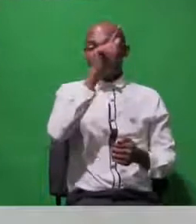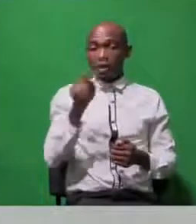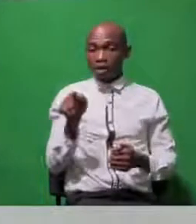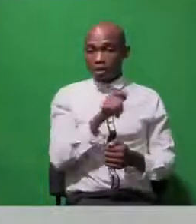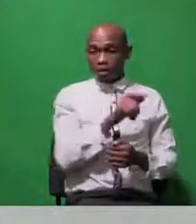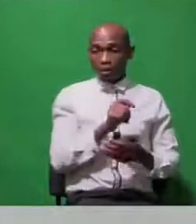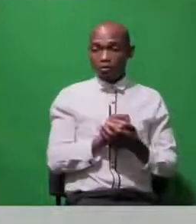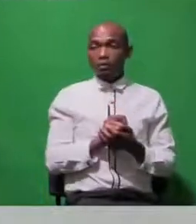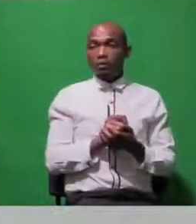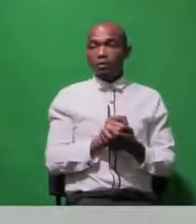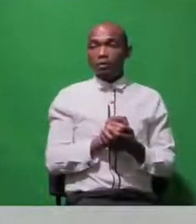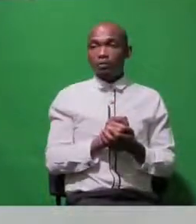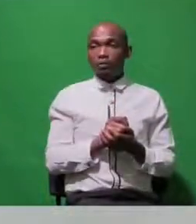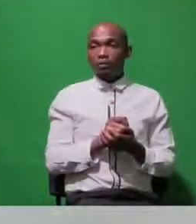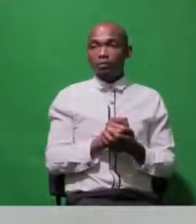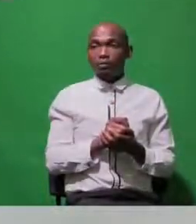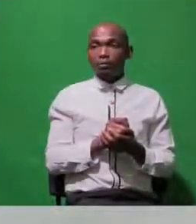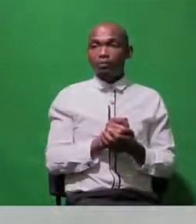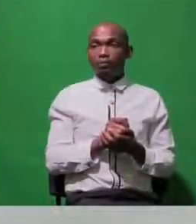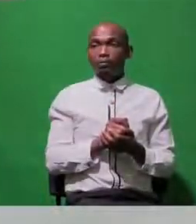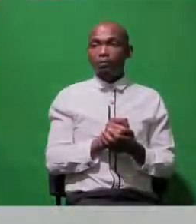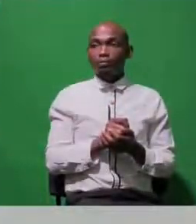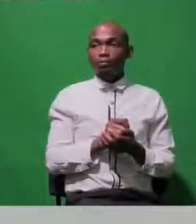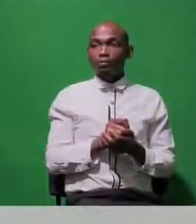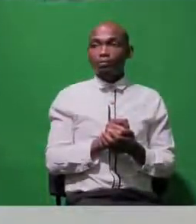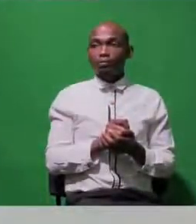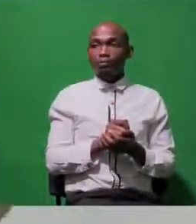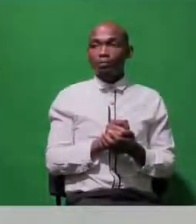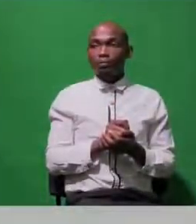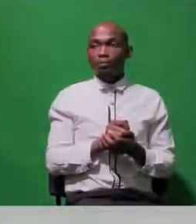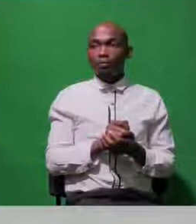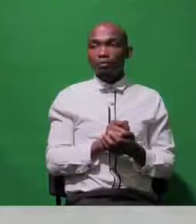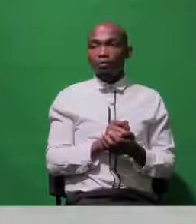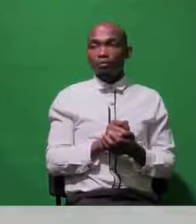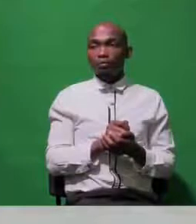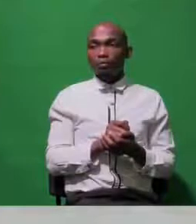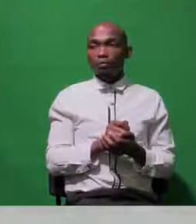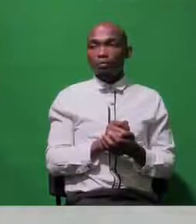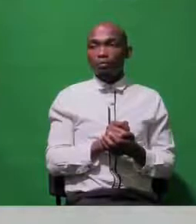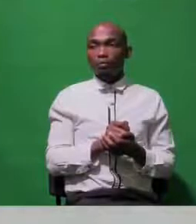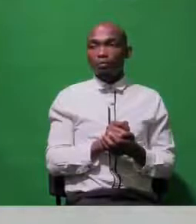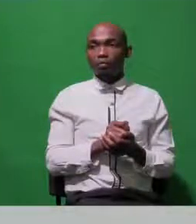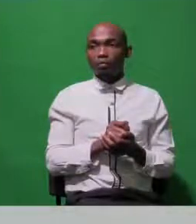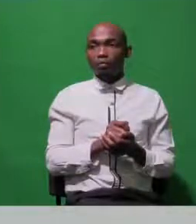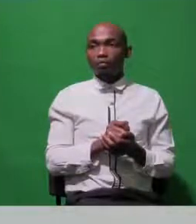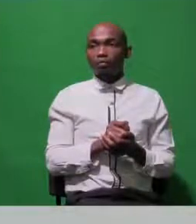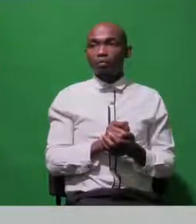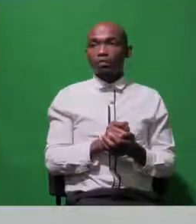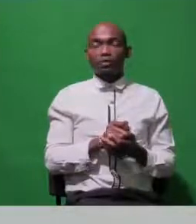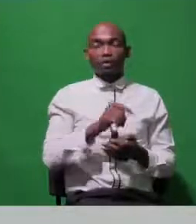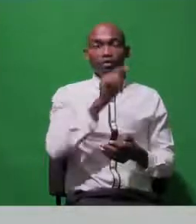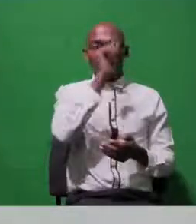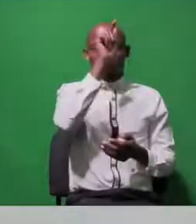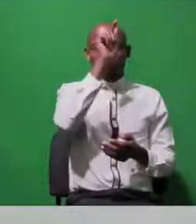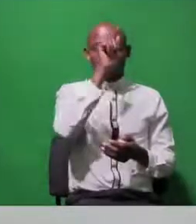We'll have a base of your triangle up to this. And then draw the lines, the